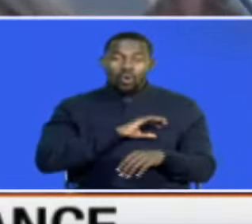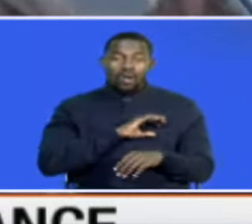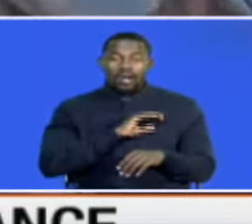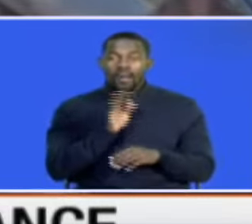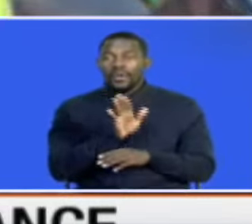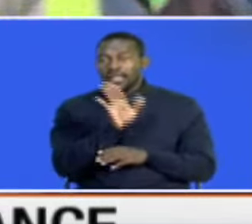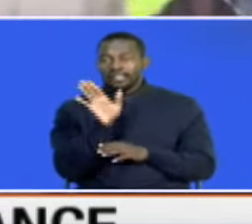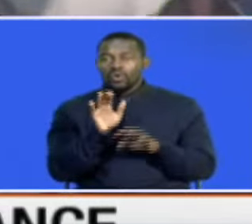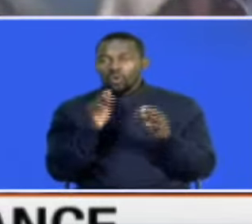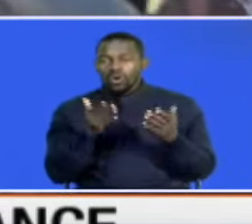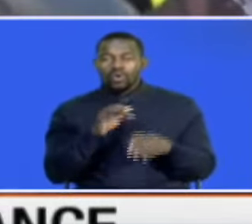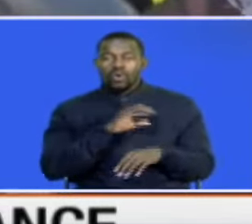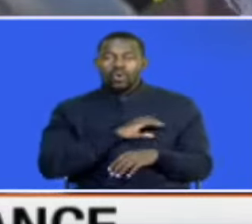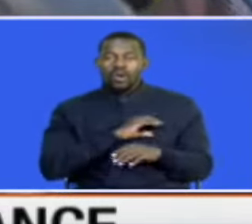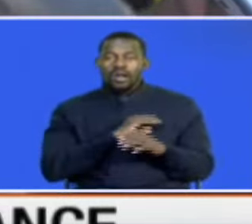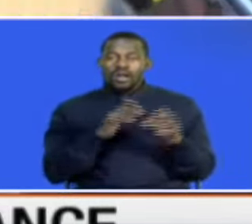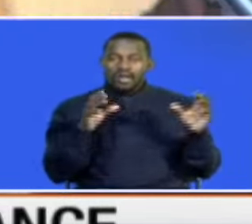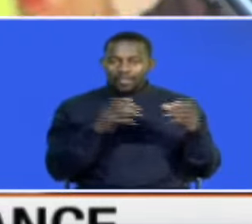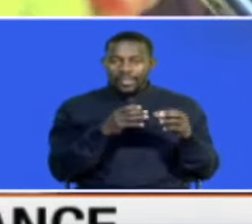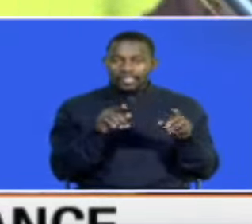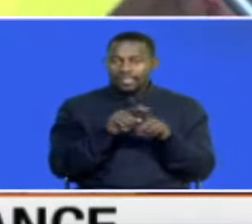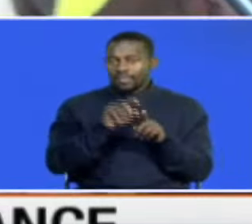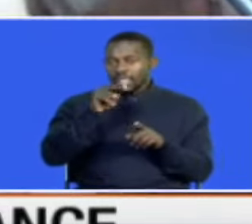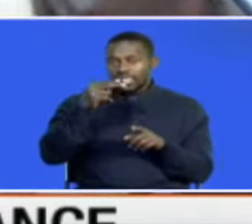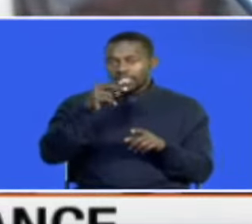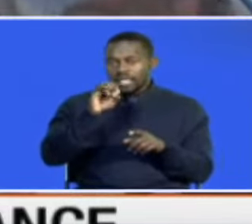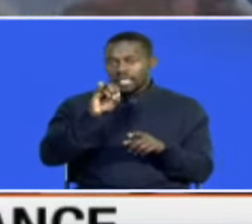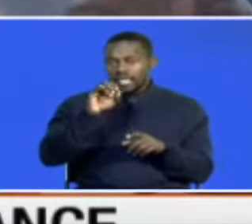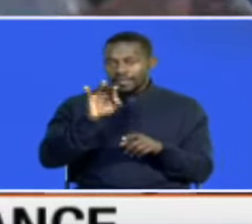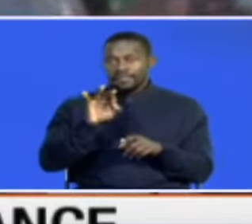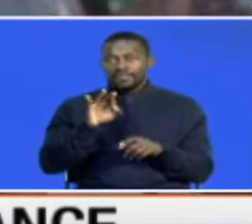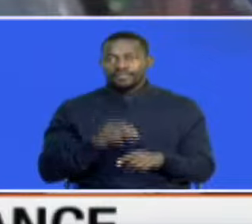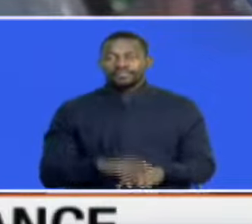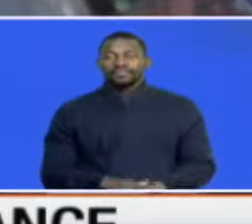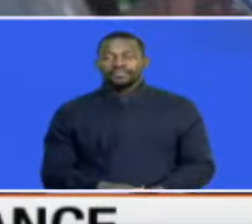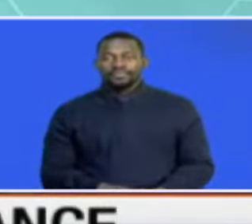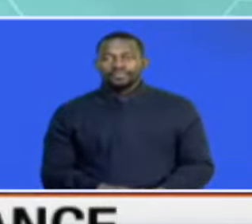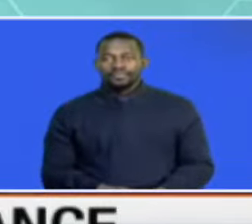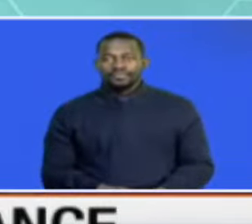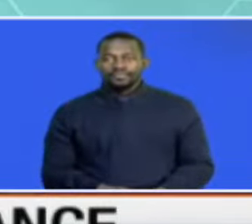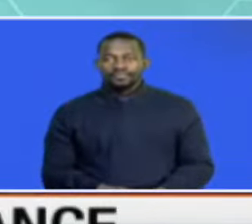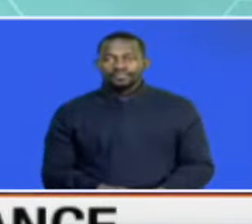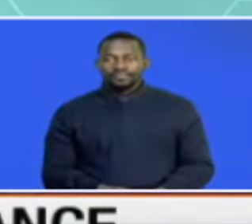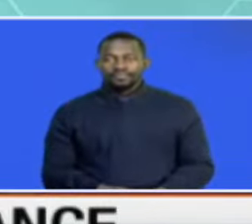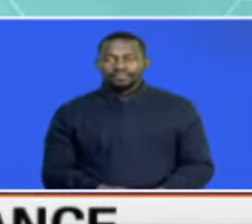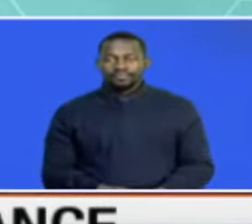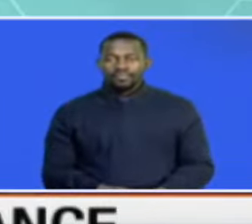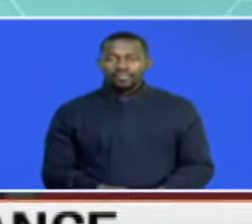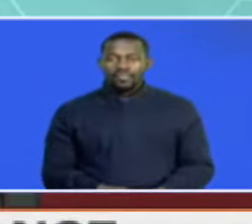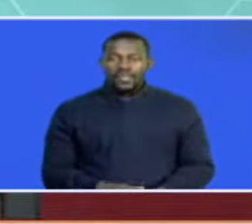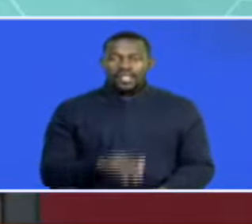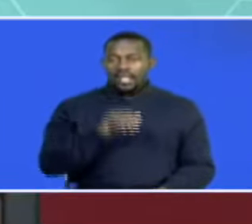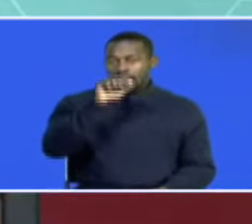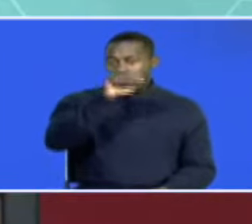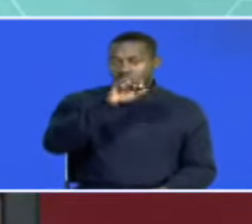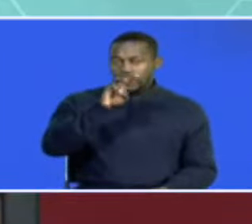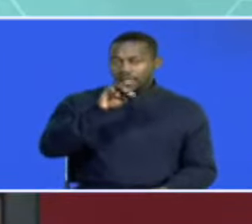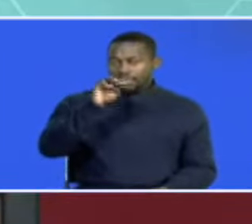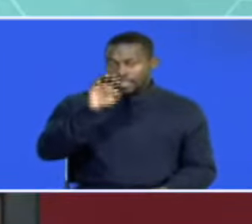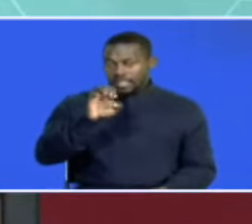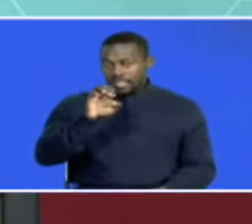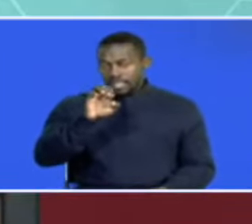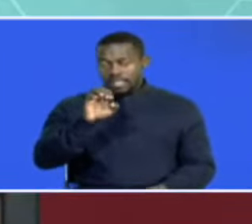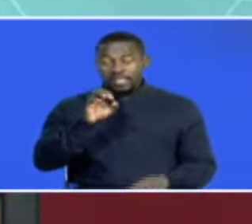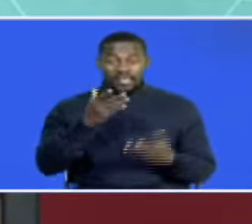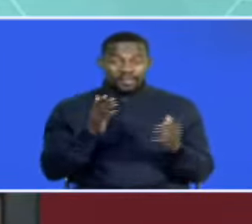or its own company or like the NHF to be able to ensure the matter to it. Now, small-scale traders have been urged to use